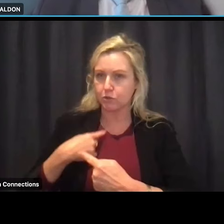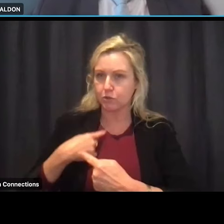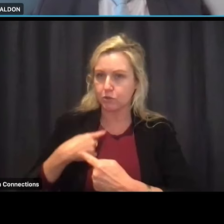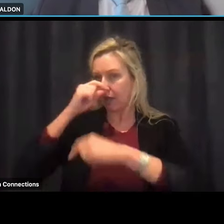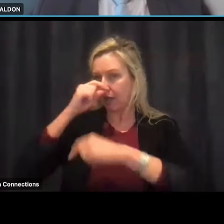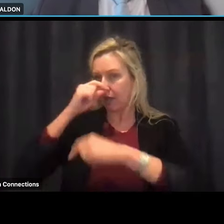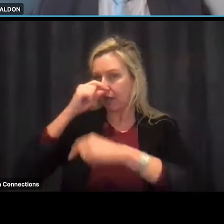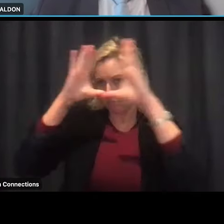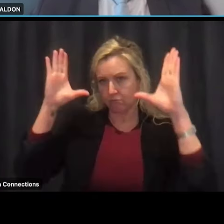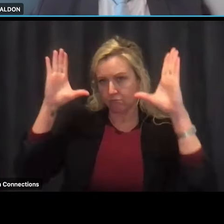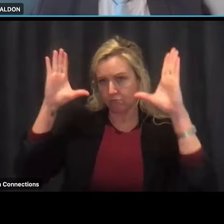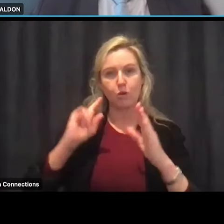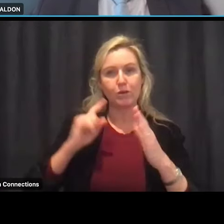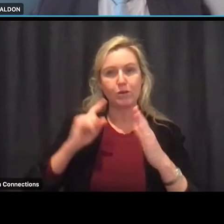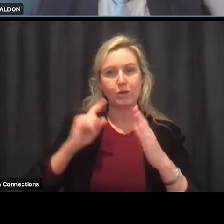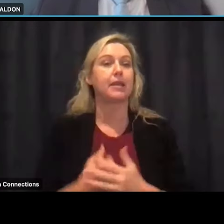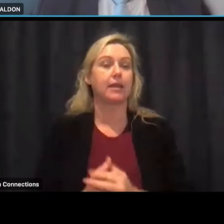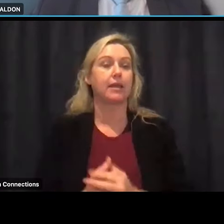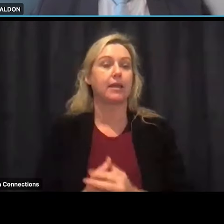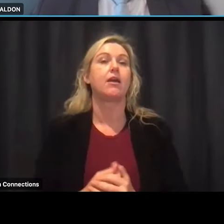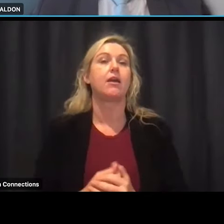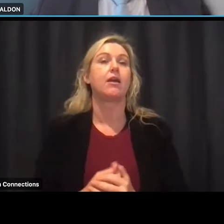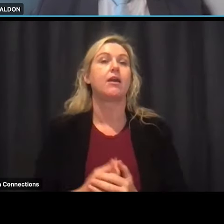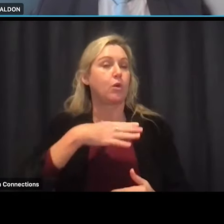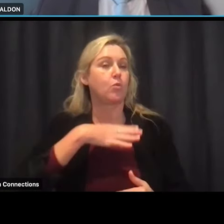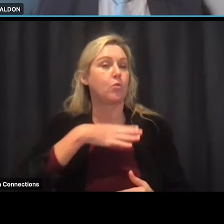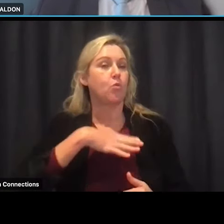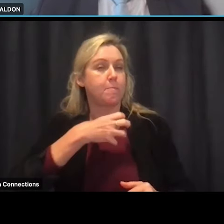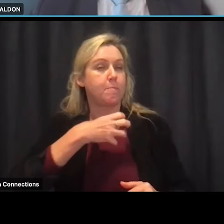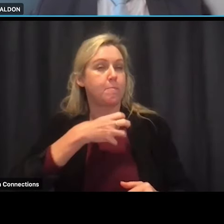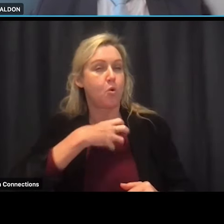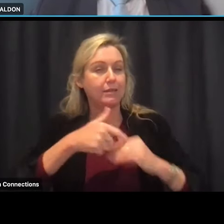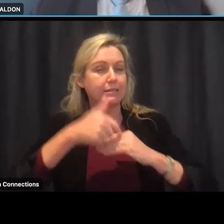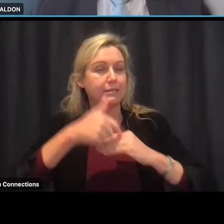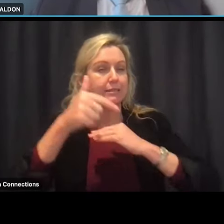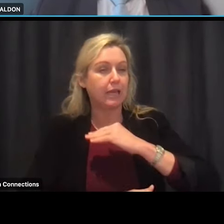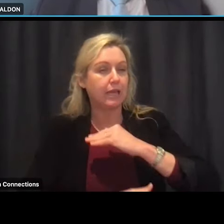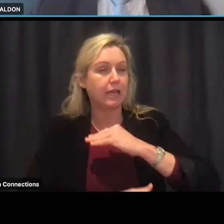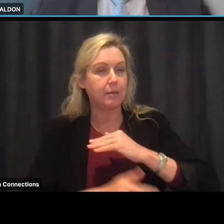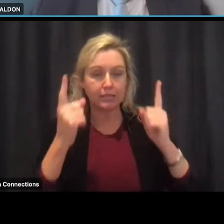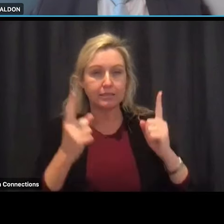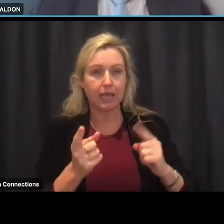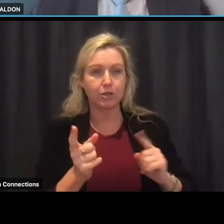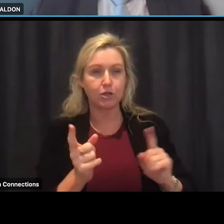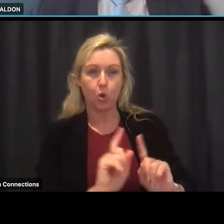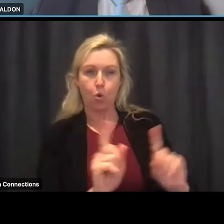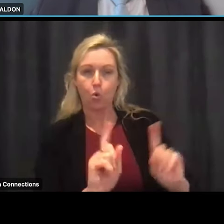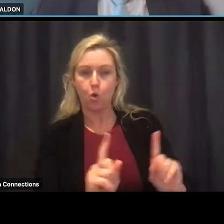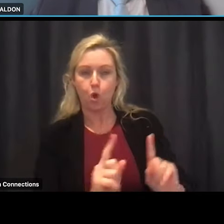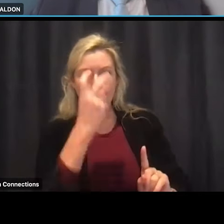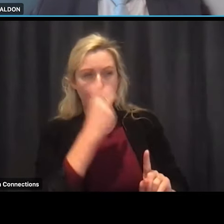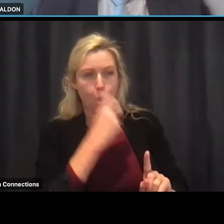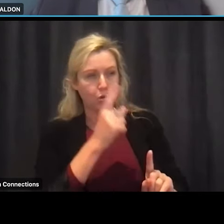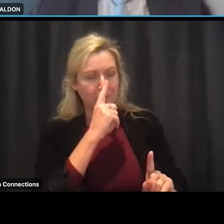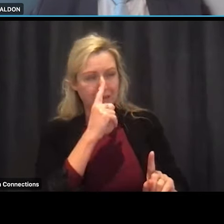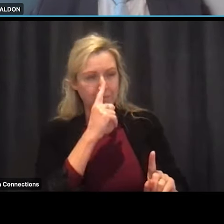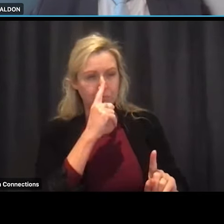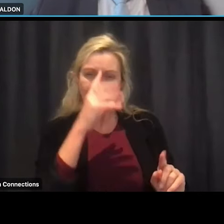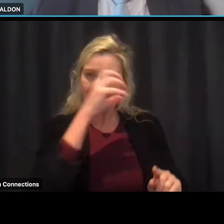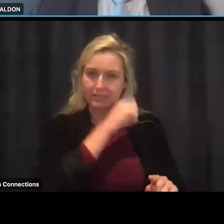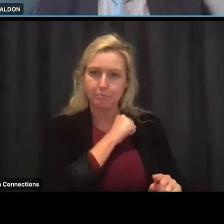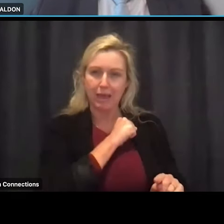us the opportunity to better understand in detail what the mealtime expectations are for older Australians in aged